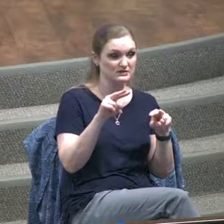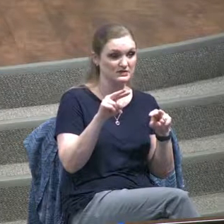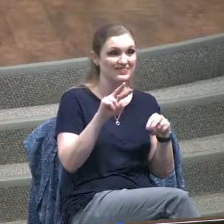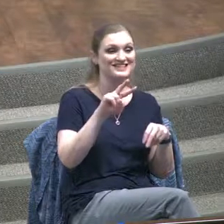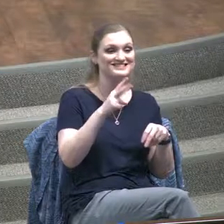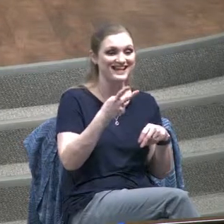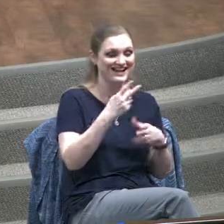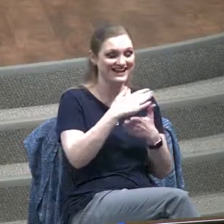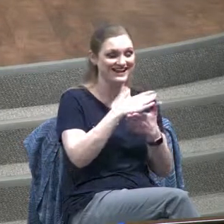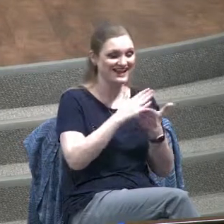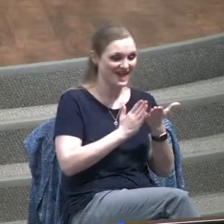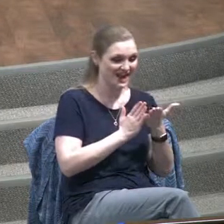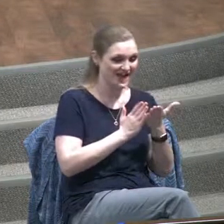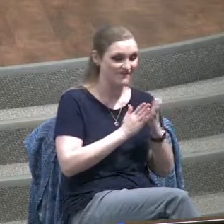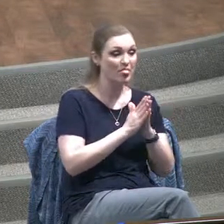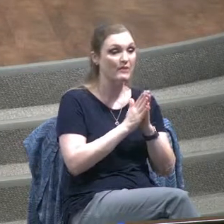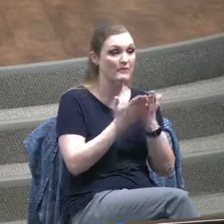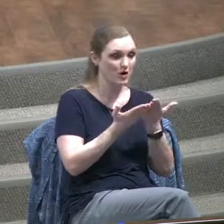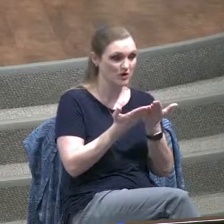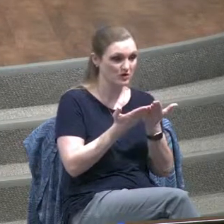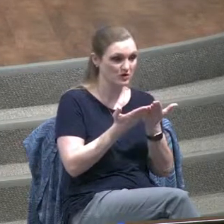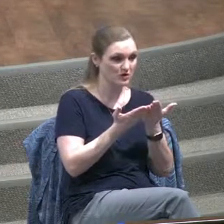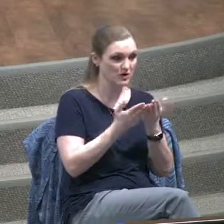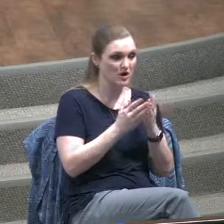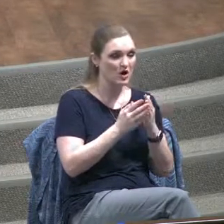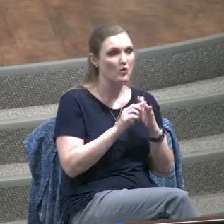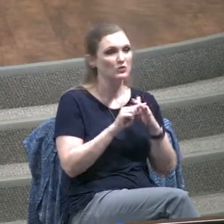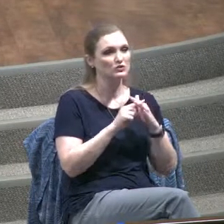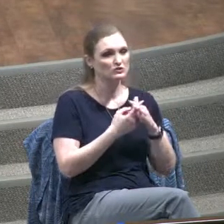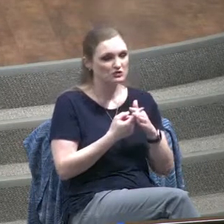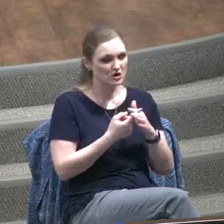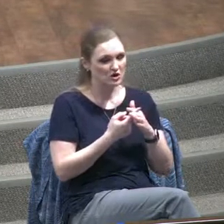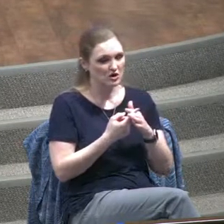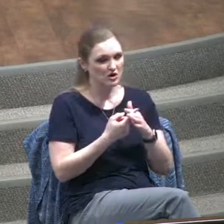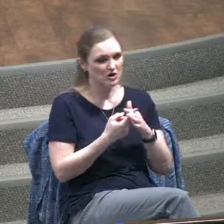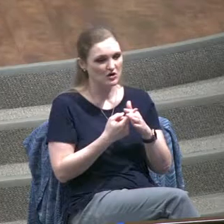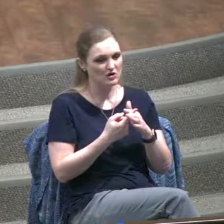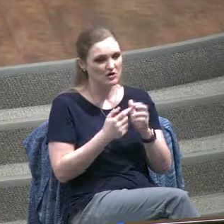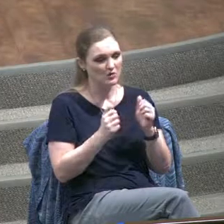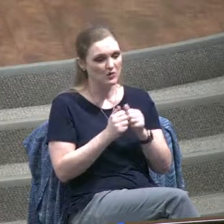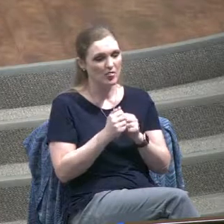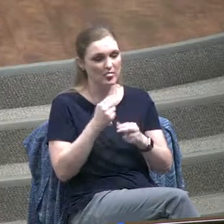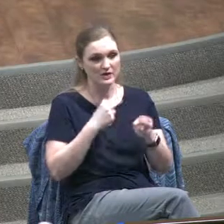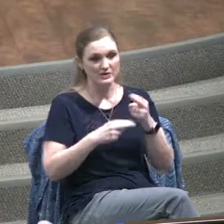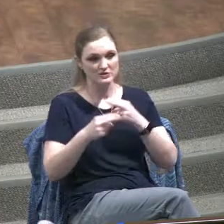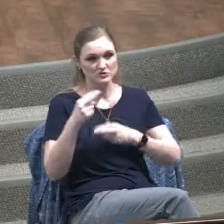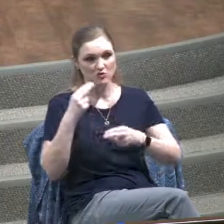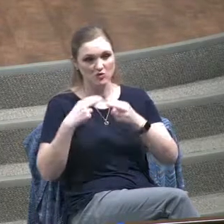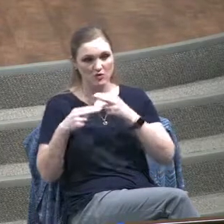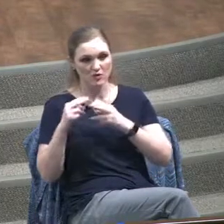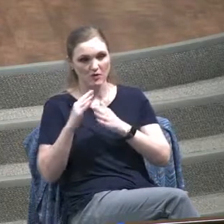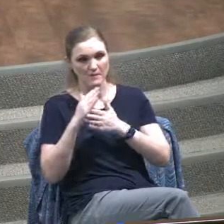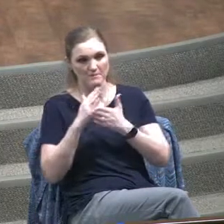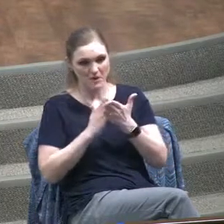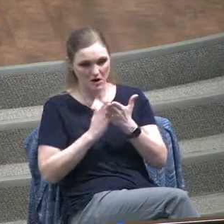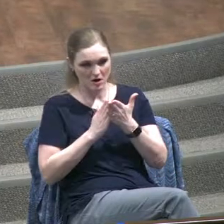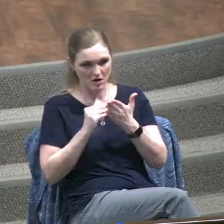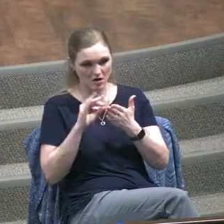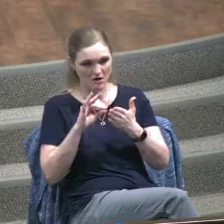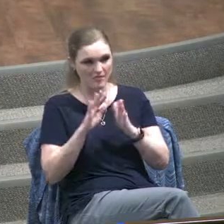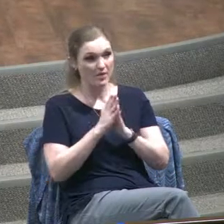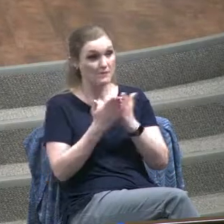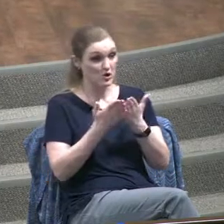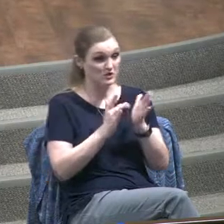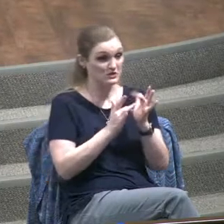second half of the book, and we'll kind of start closing up the historical part of the books